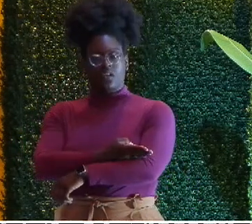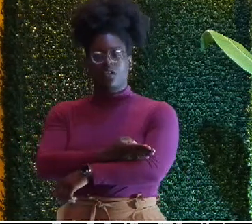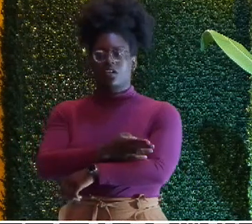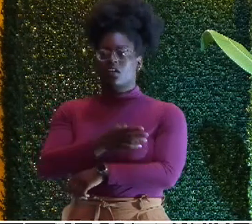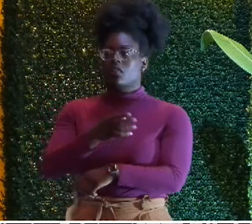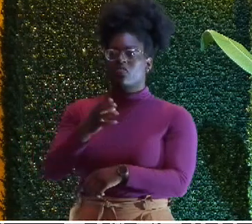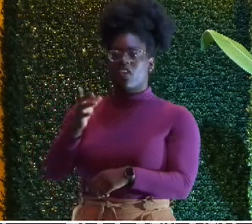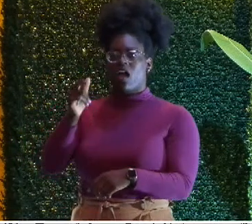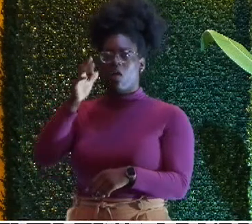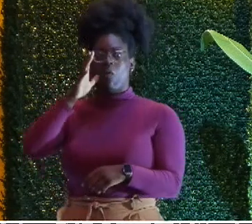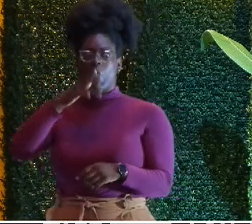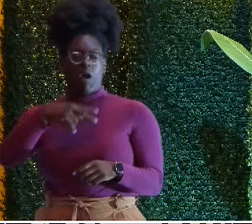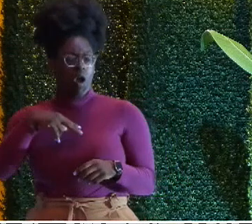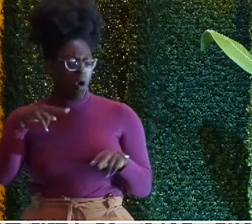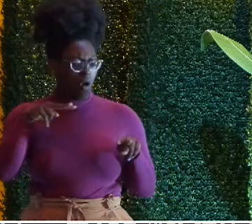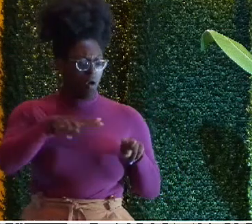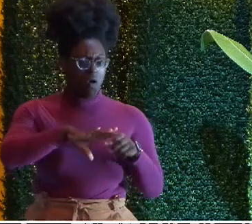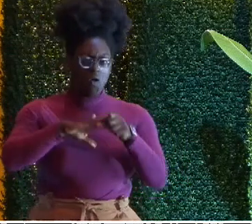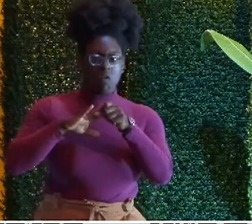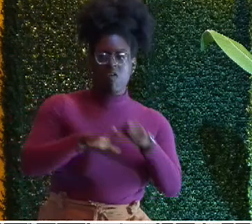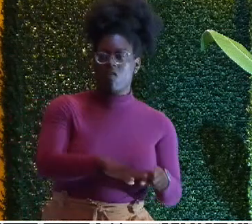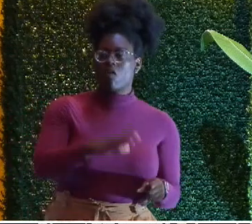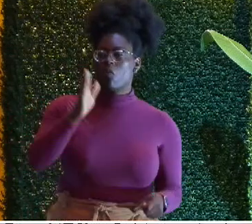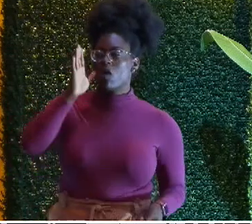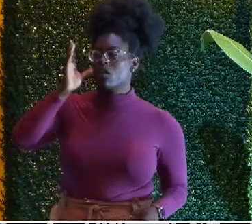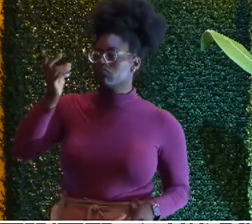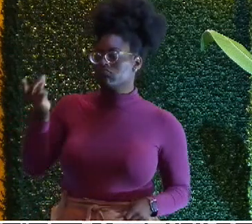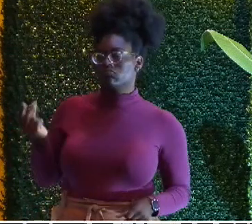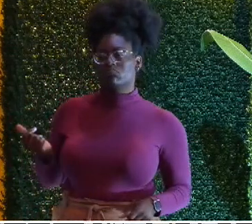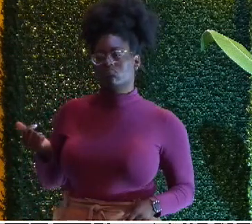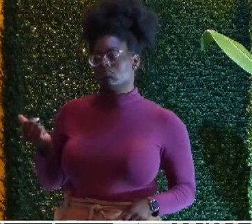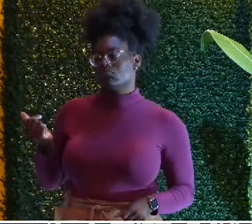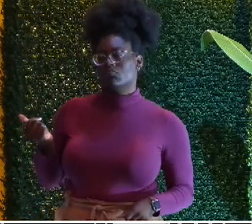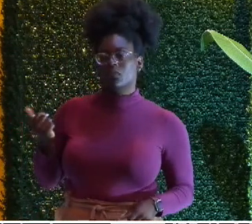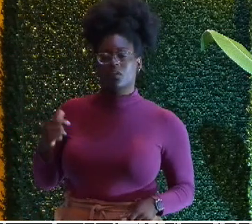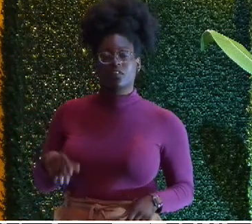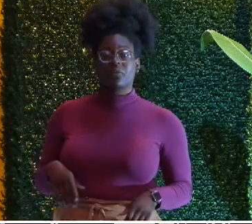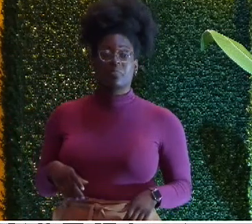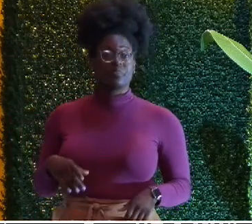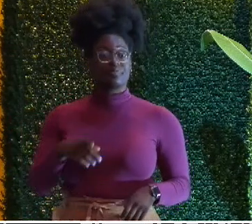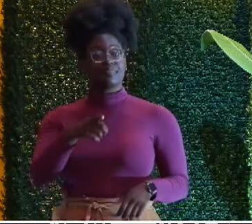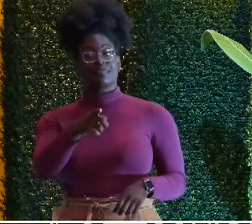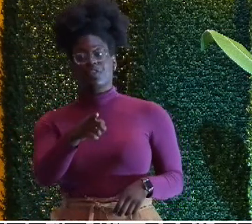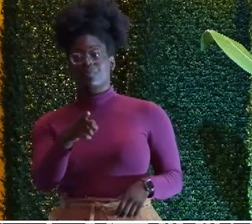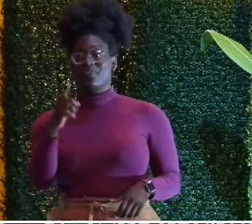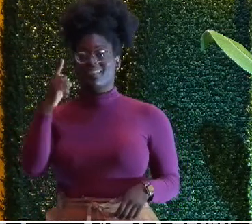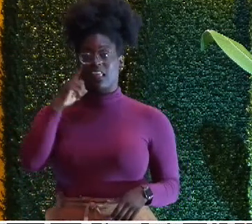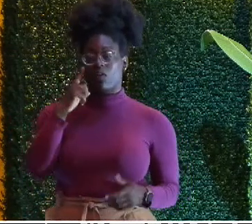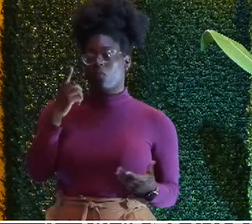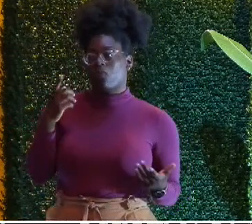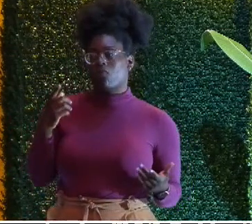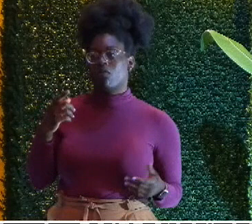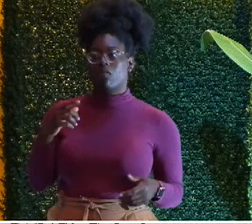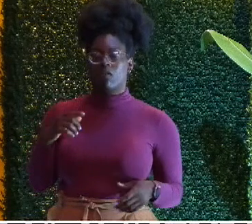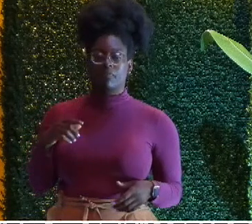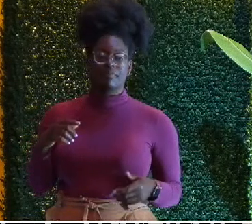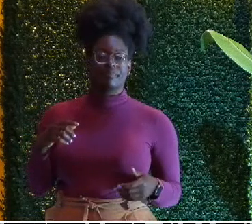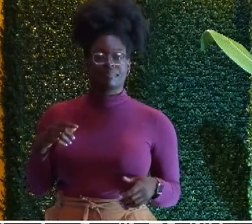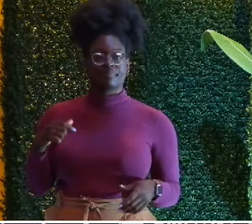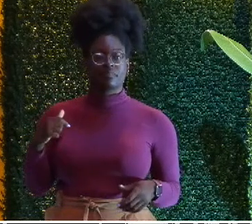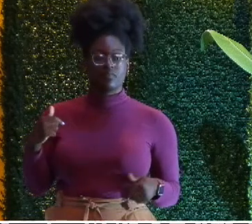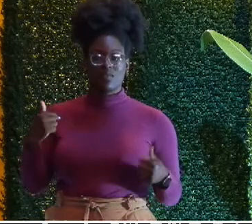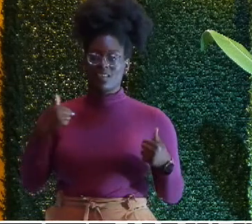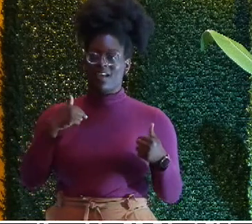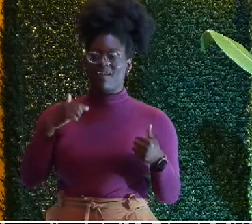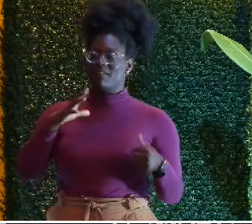girl magic and doing all these things and putting a pretty face on a spirit that needs to heal.